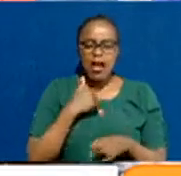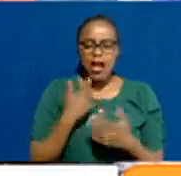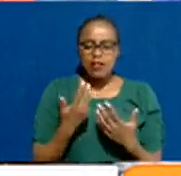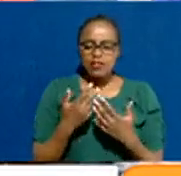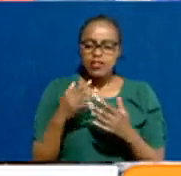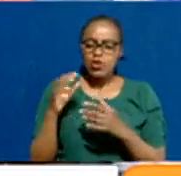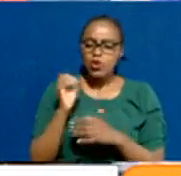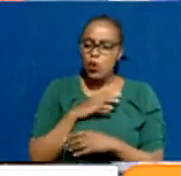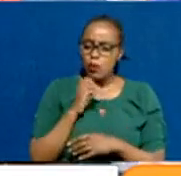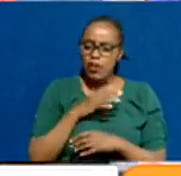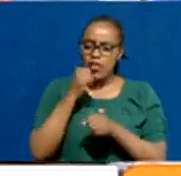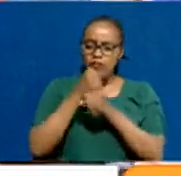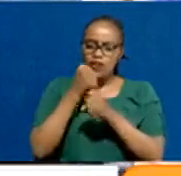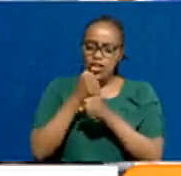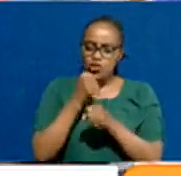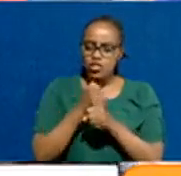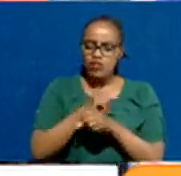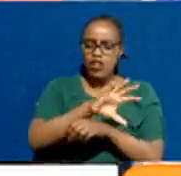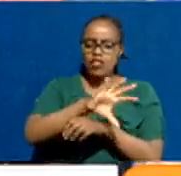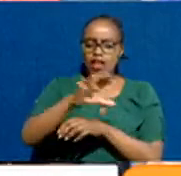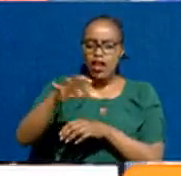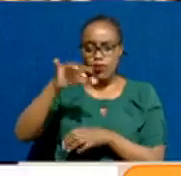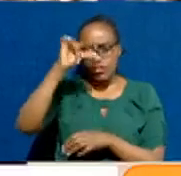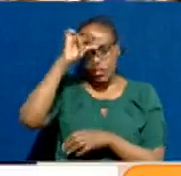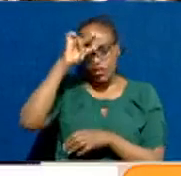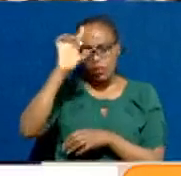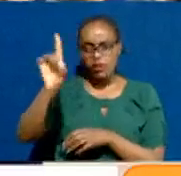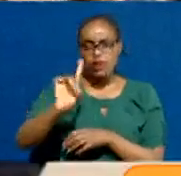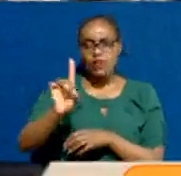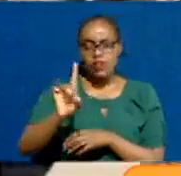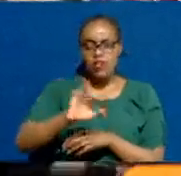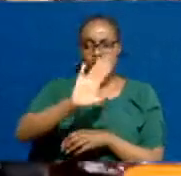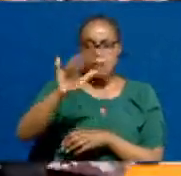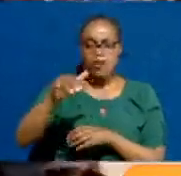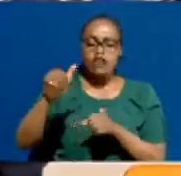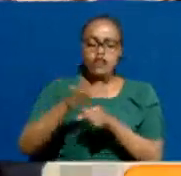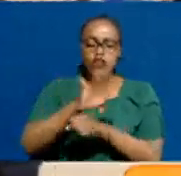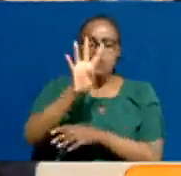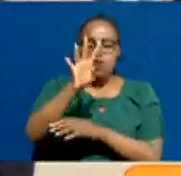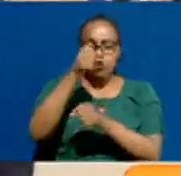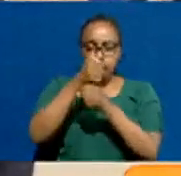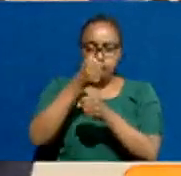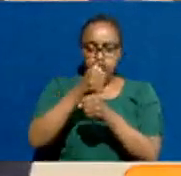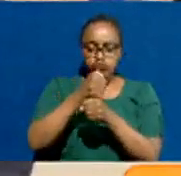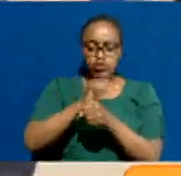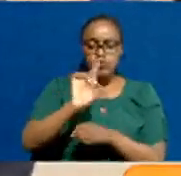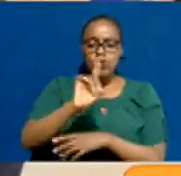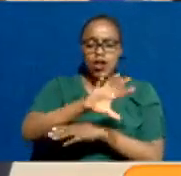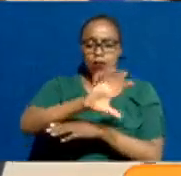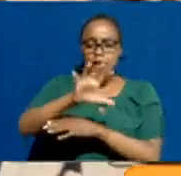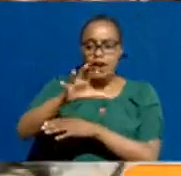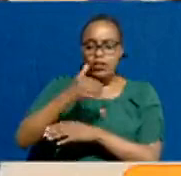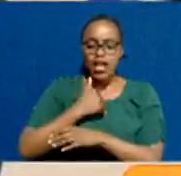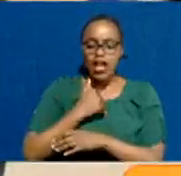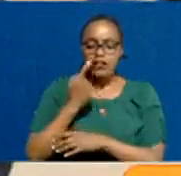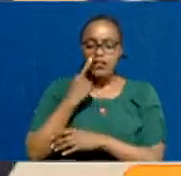paralysis in the functions of the county government of Nairobi. The return of the four key functions back to Nairobi County is